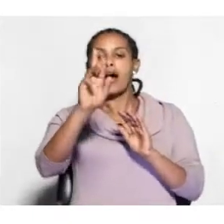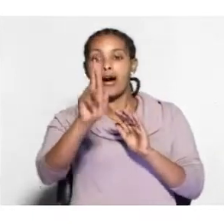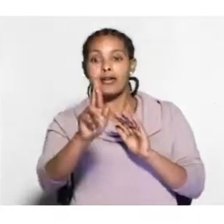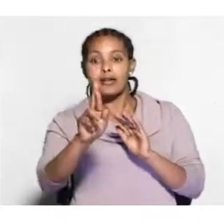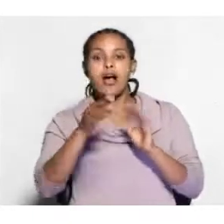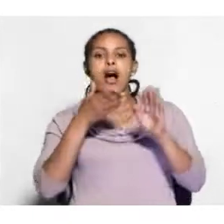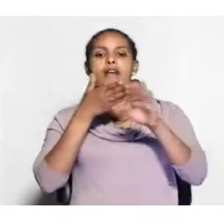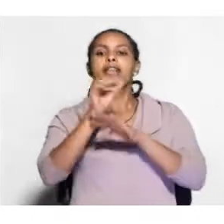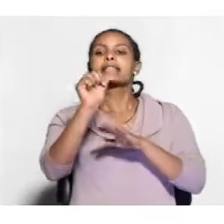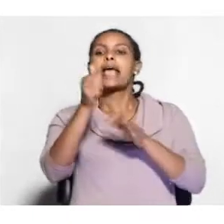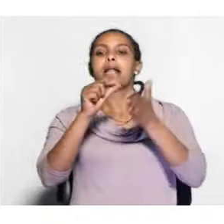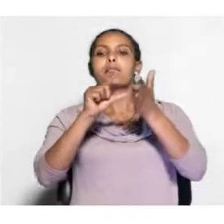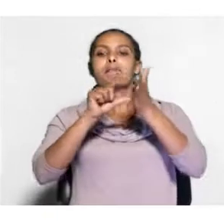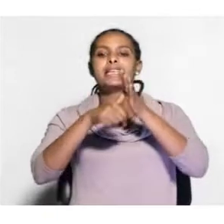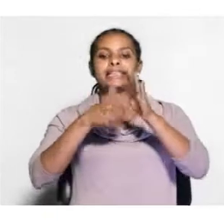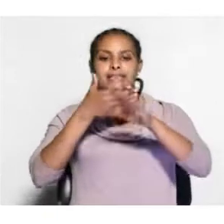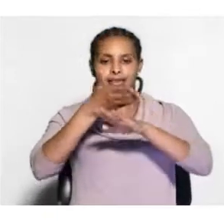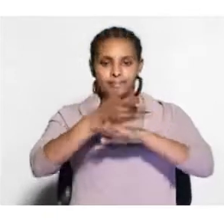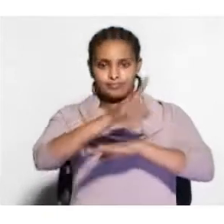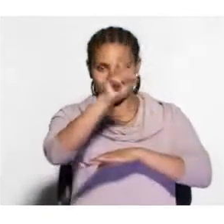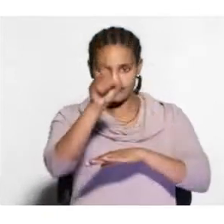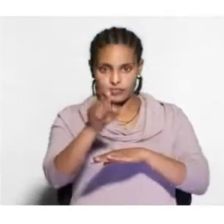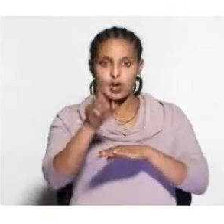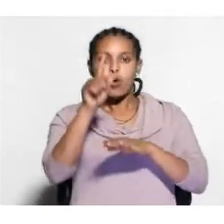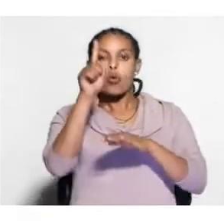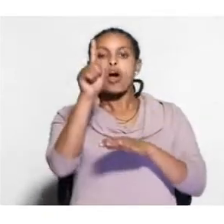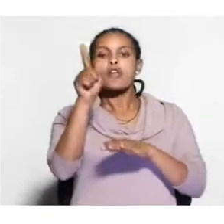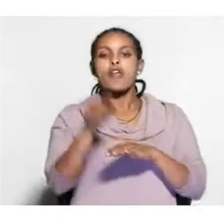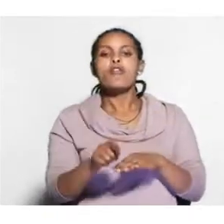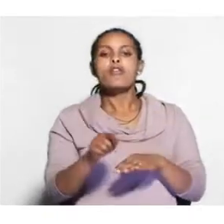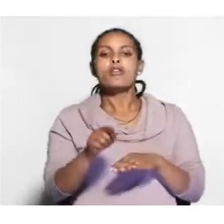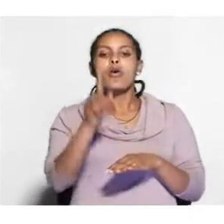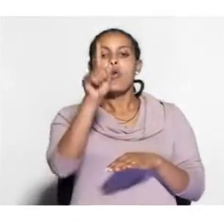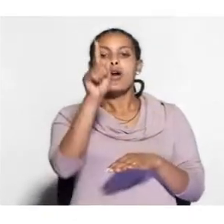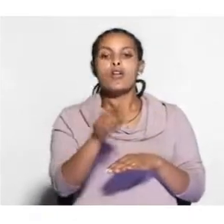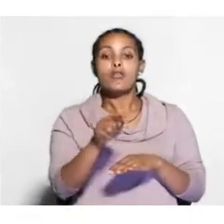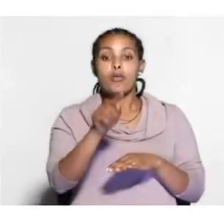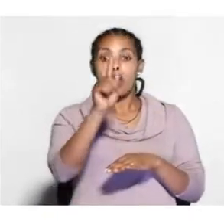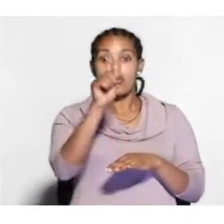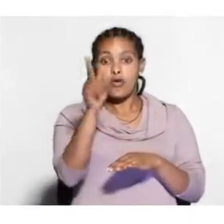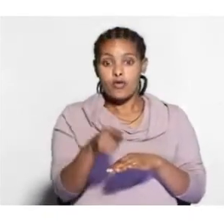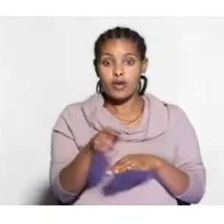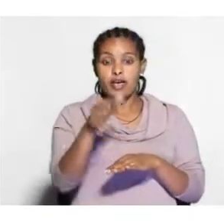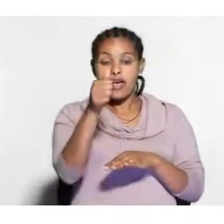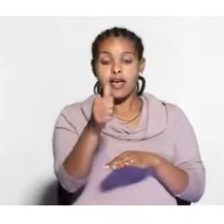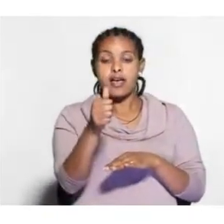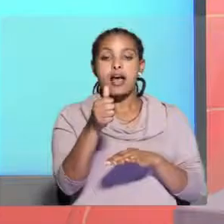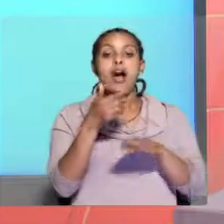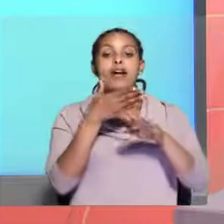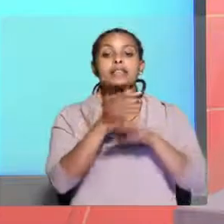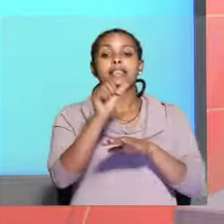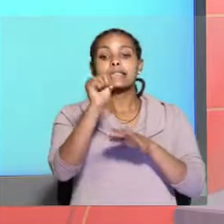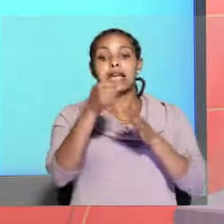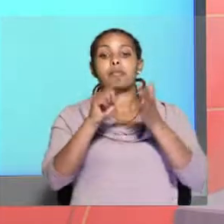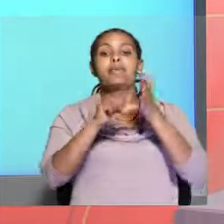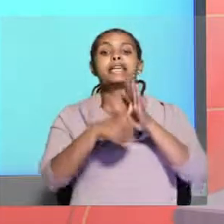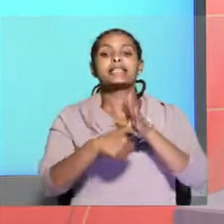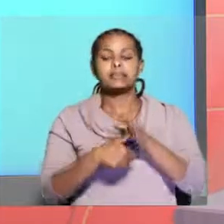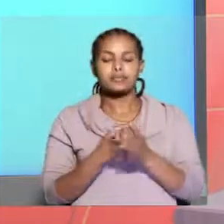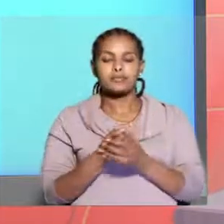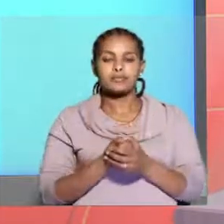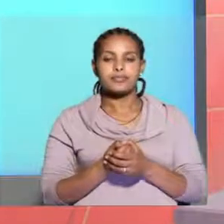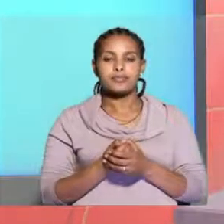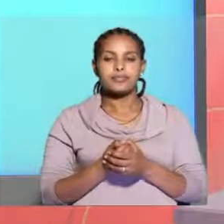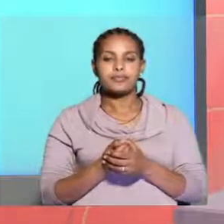after 10 minutes. 1 over concentration of M after 10